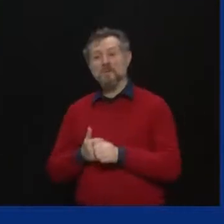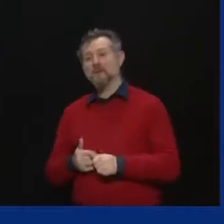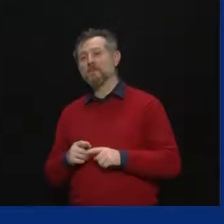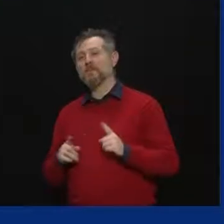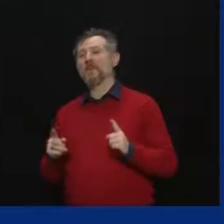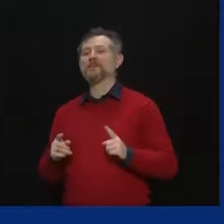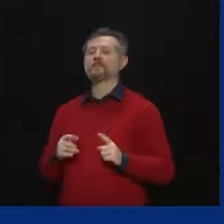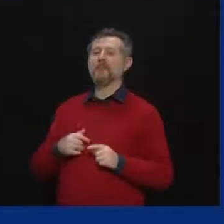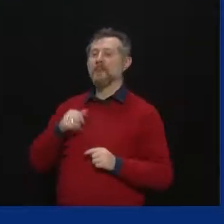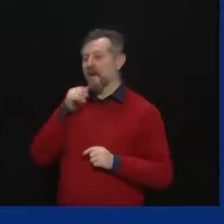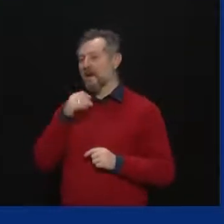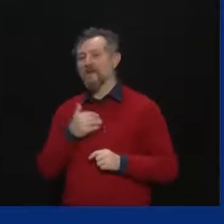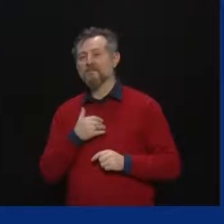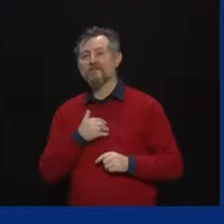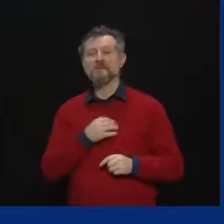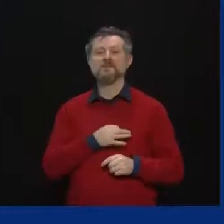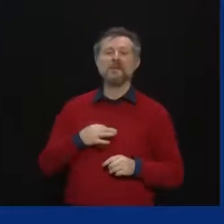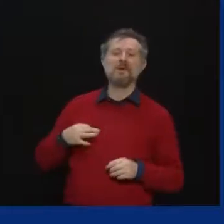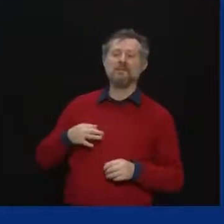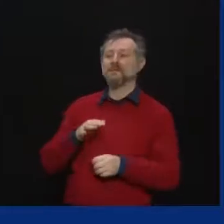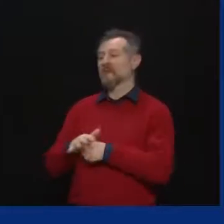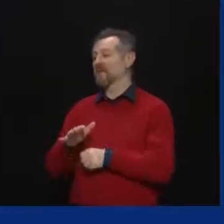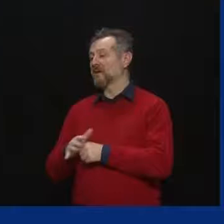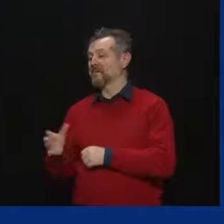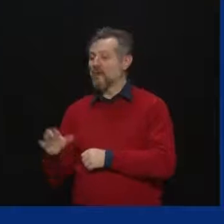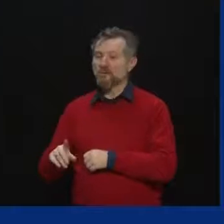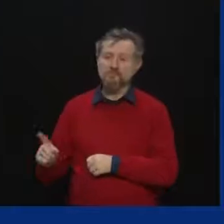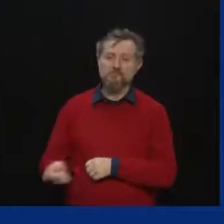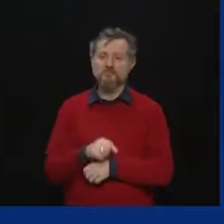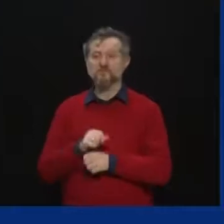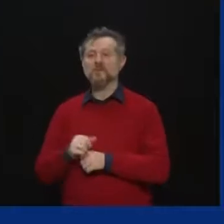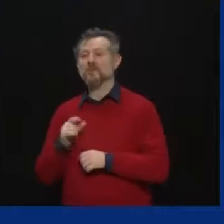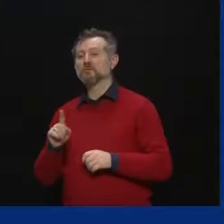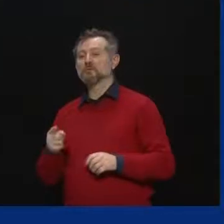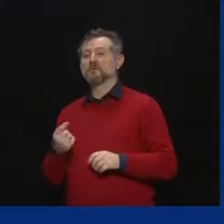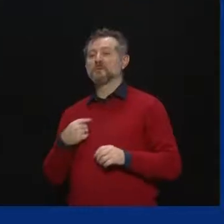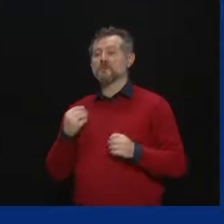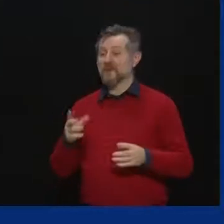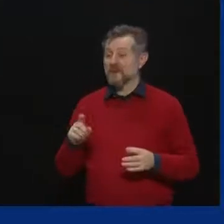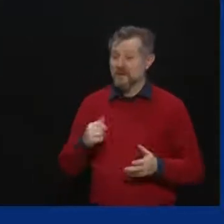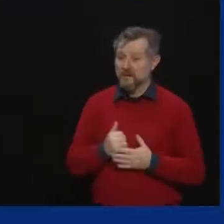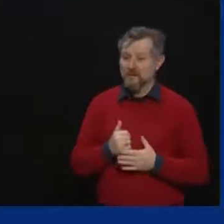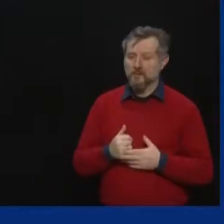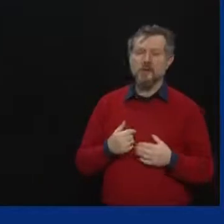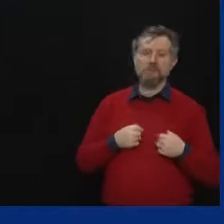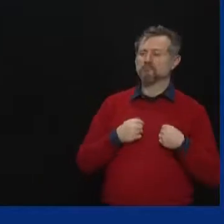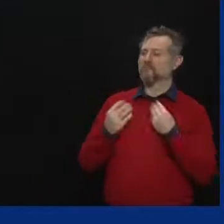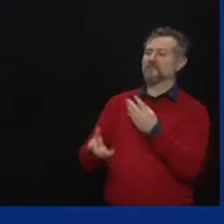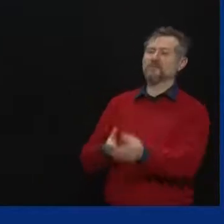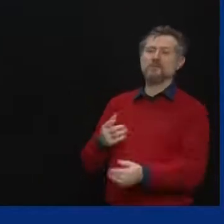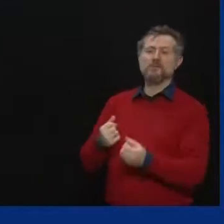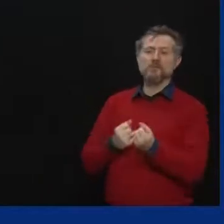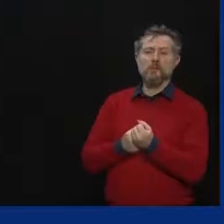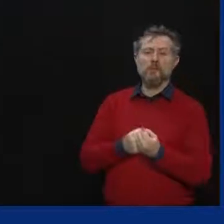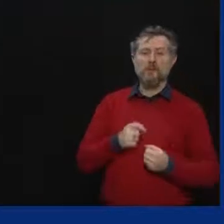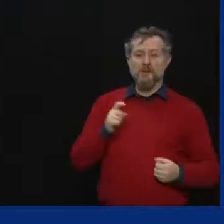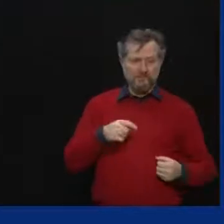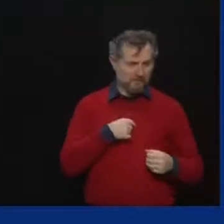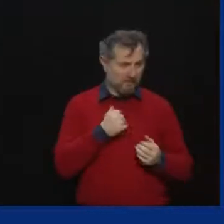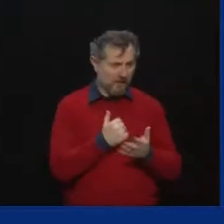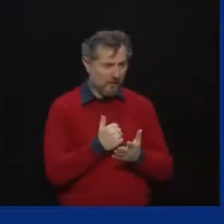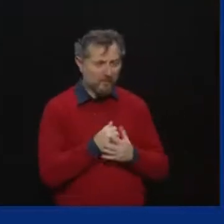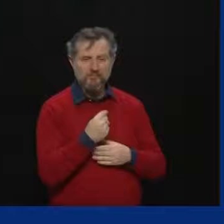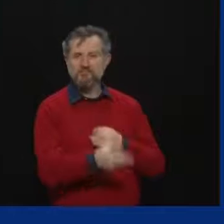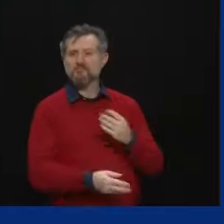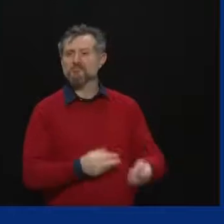the personnel either. So we're not going to be doing anything other than lending the support to them and having some spot checks and providing the